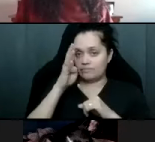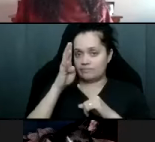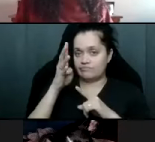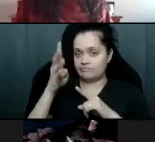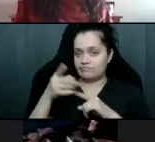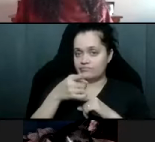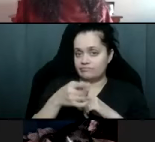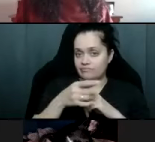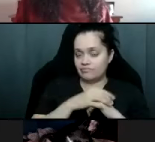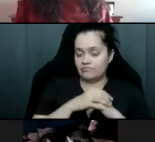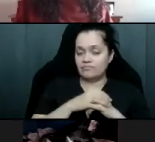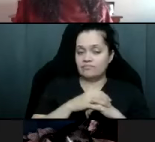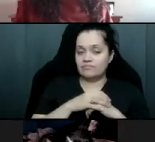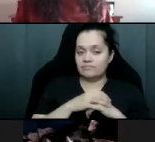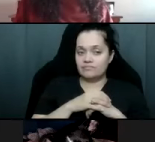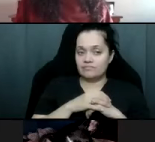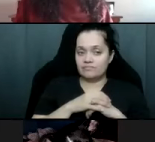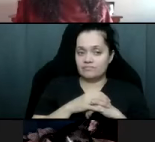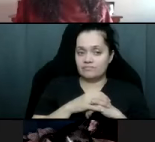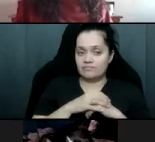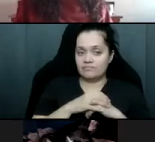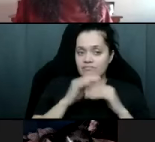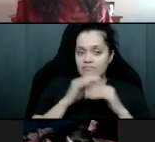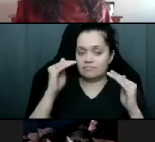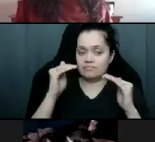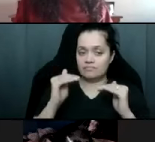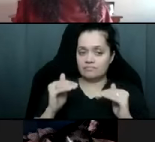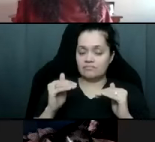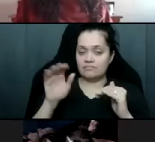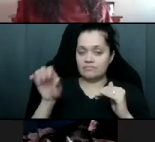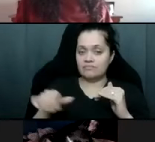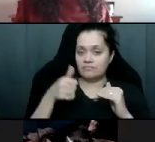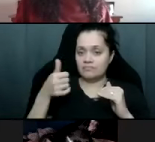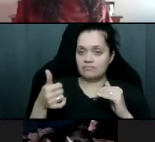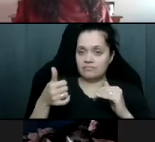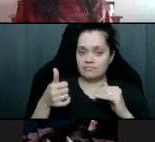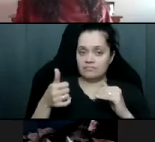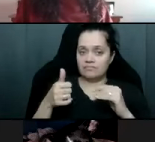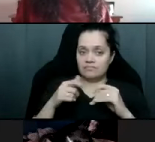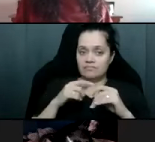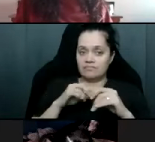the Australian English. What else? Well,